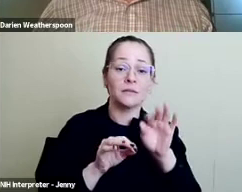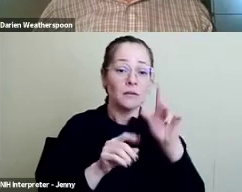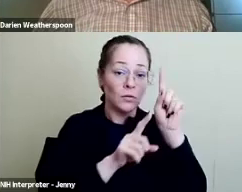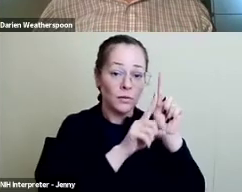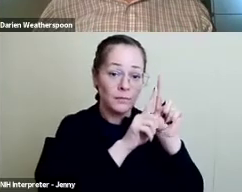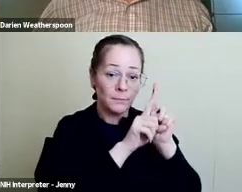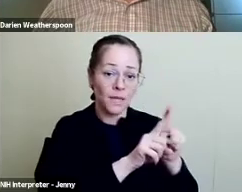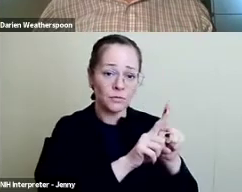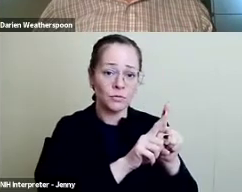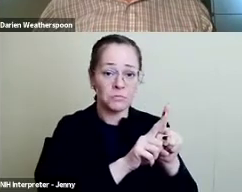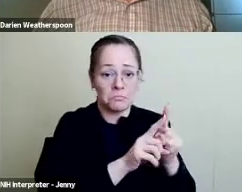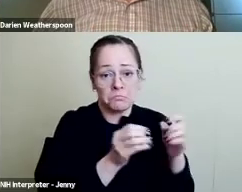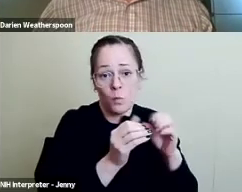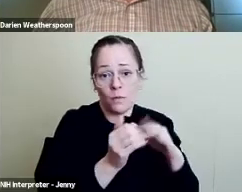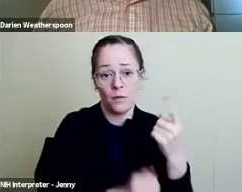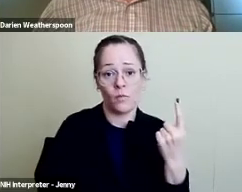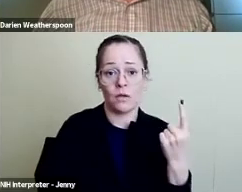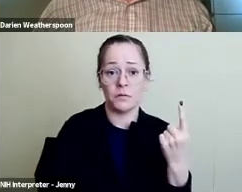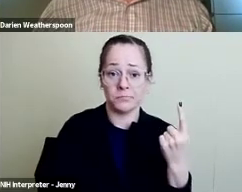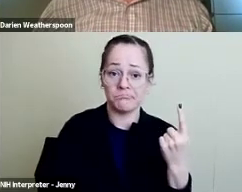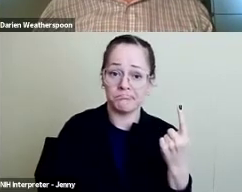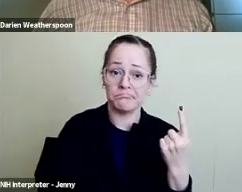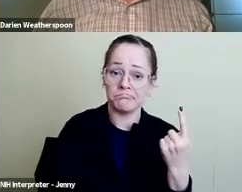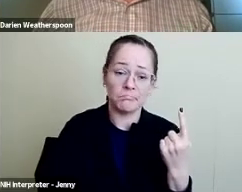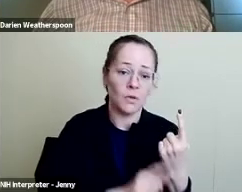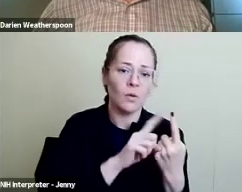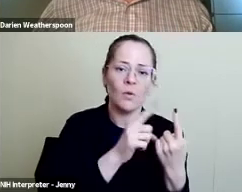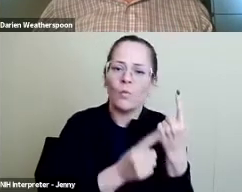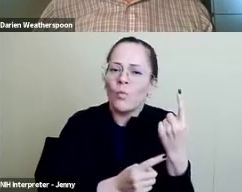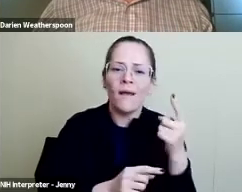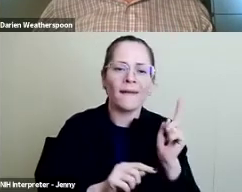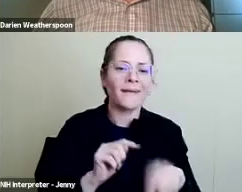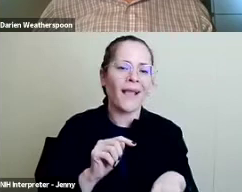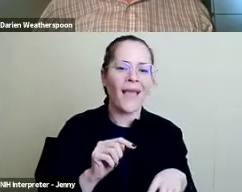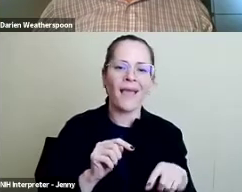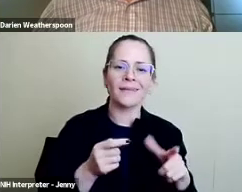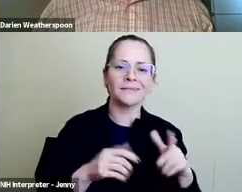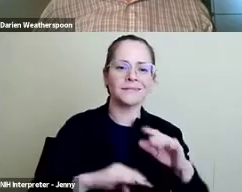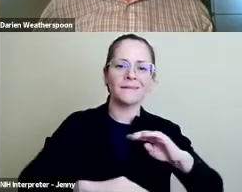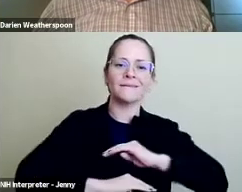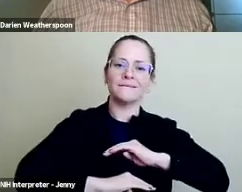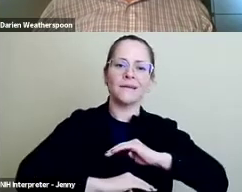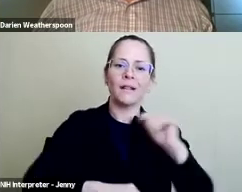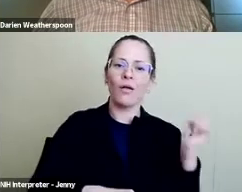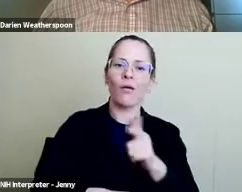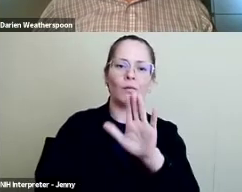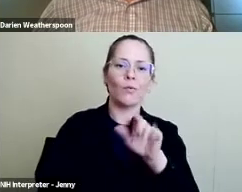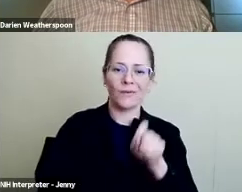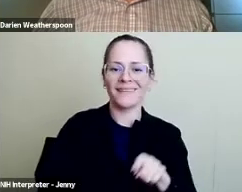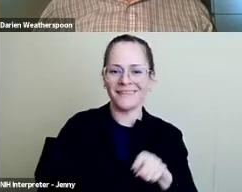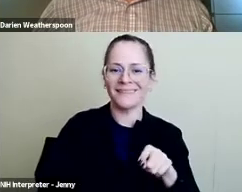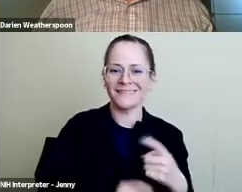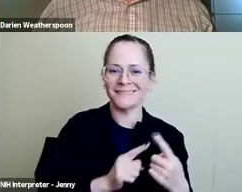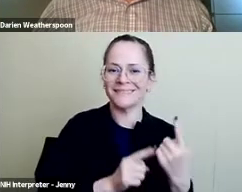you may have more than one, because not one person can fill all of your needs. And so it may